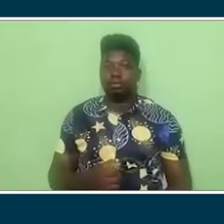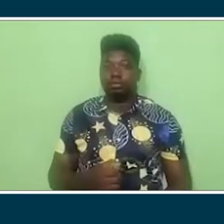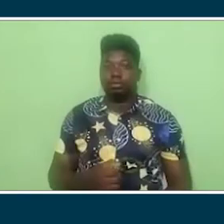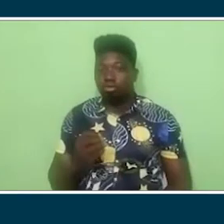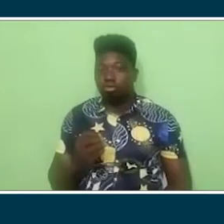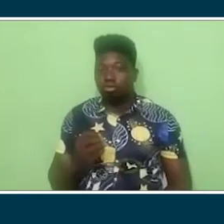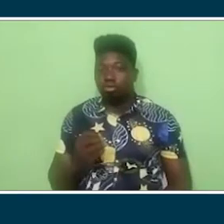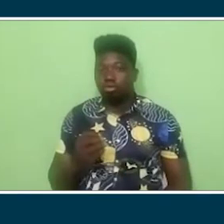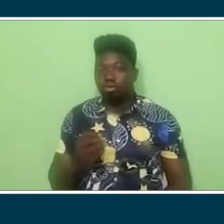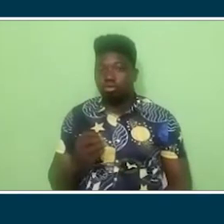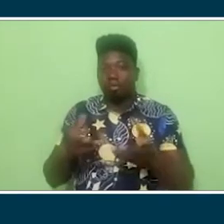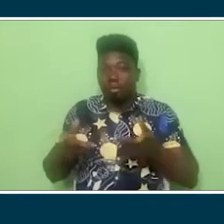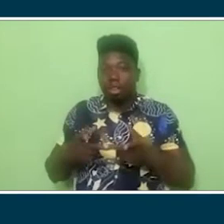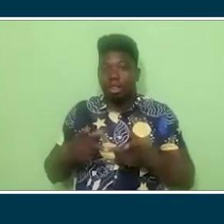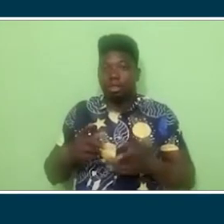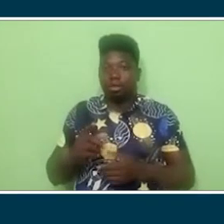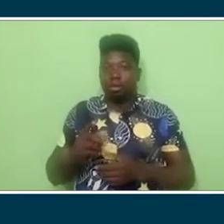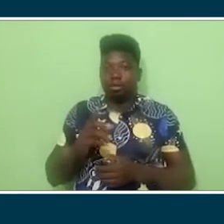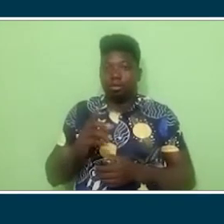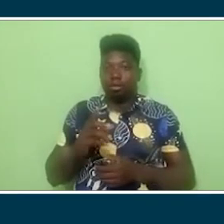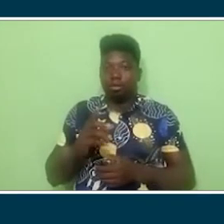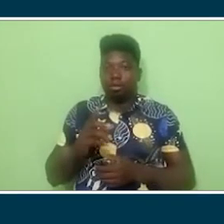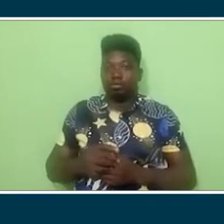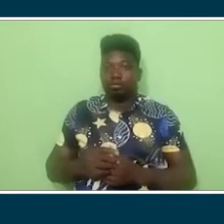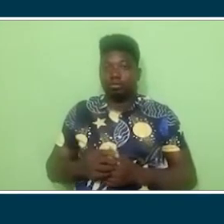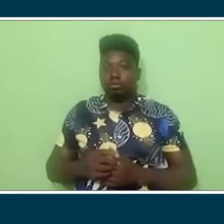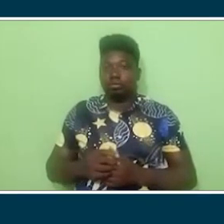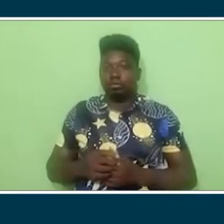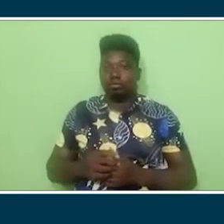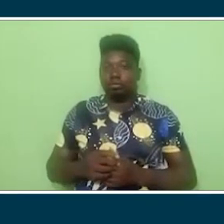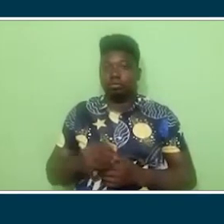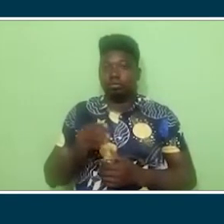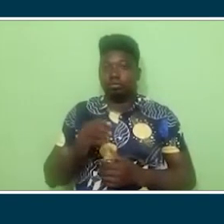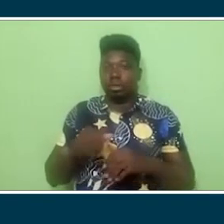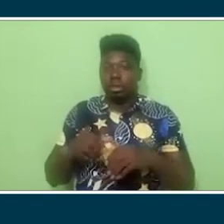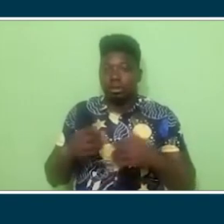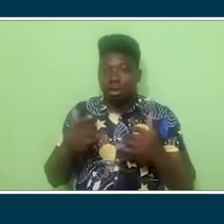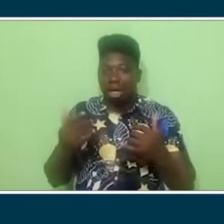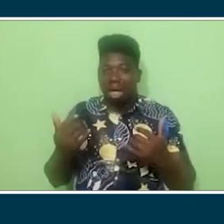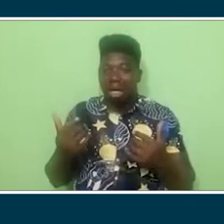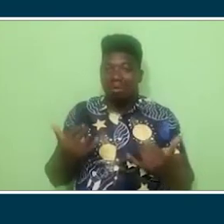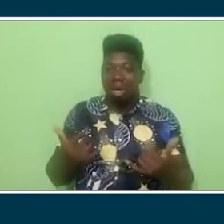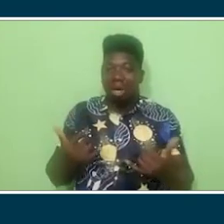here. There's no repair possible.